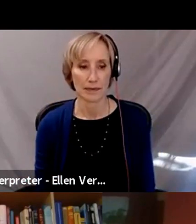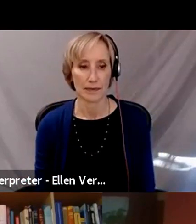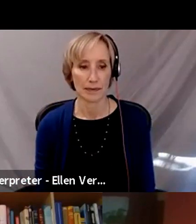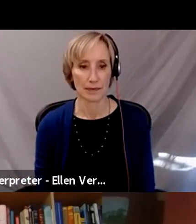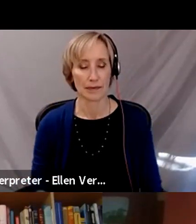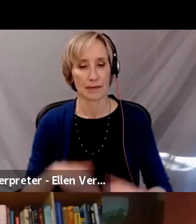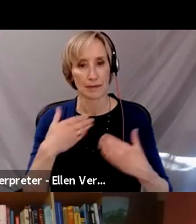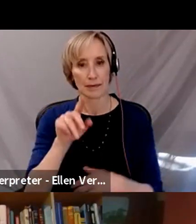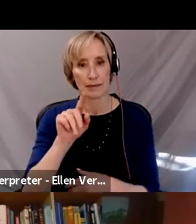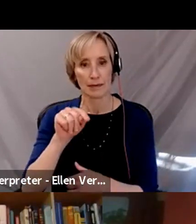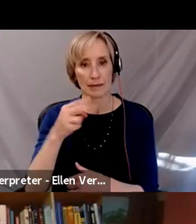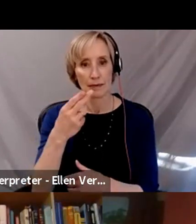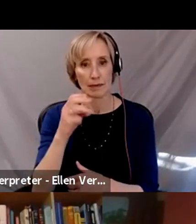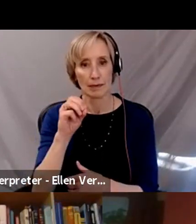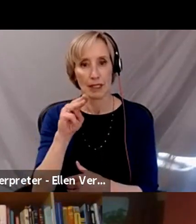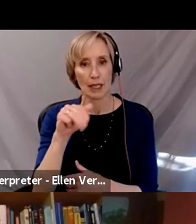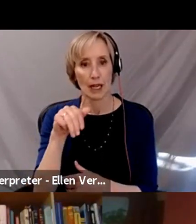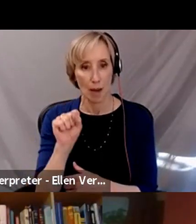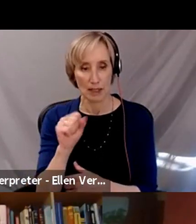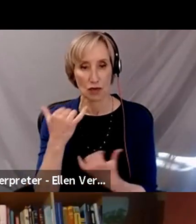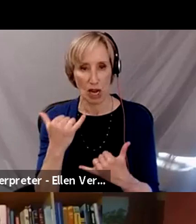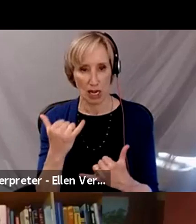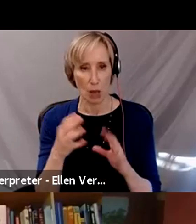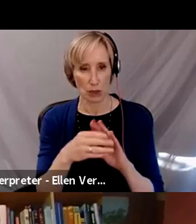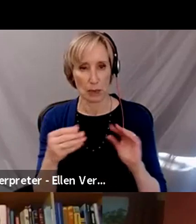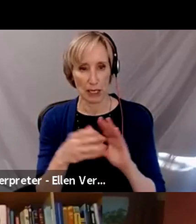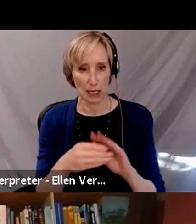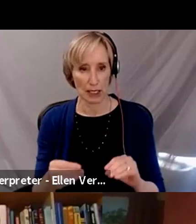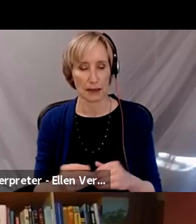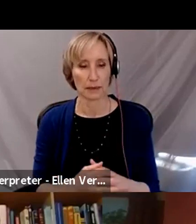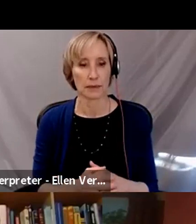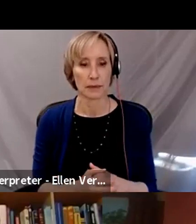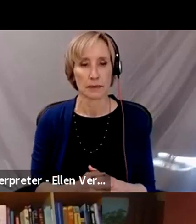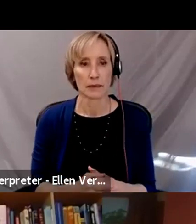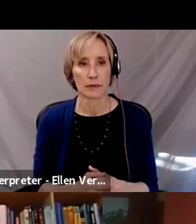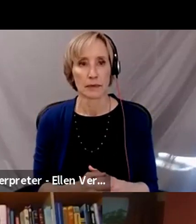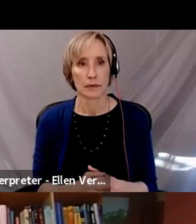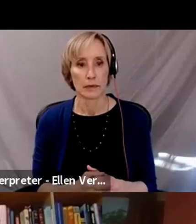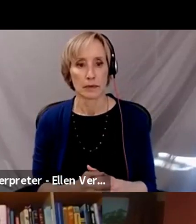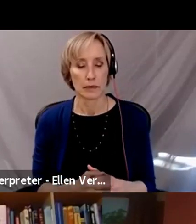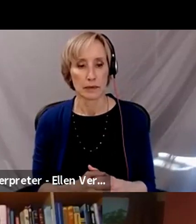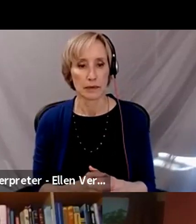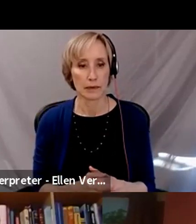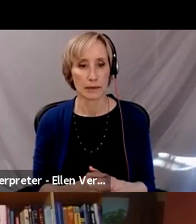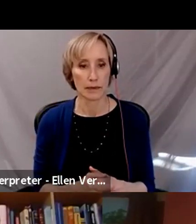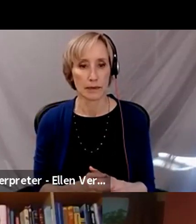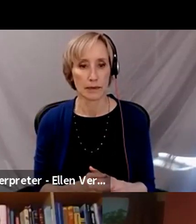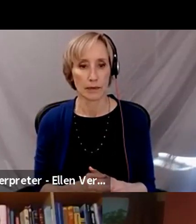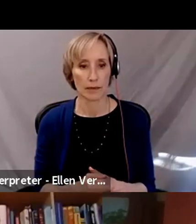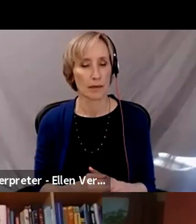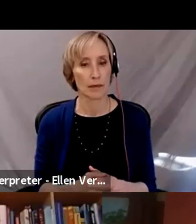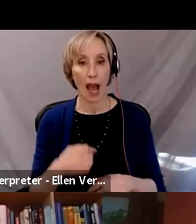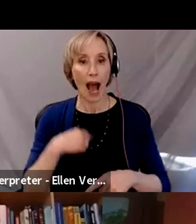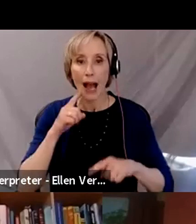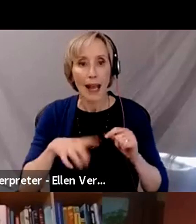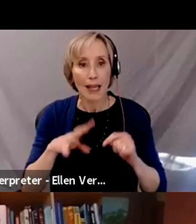Go ahead, Thomas. Okay. So again, it's difficult. I can't speak for my community because there